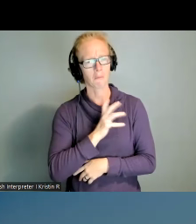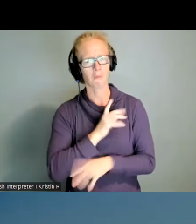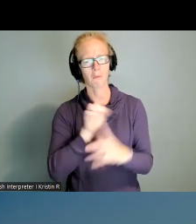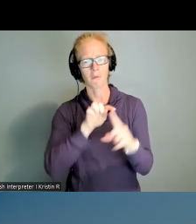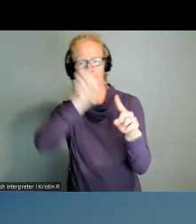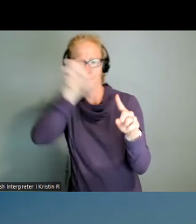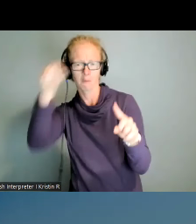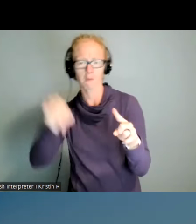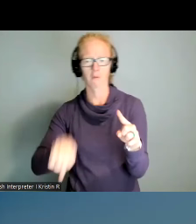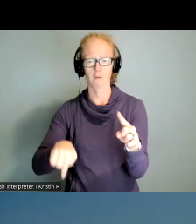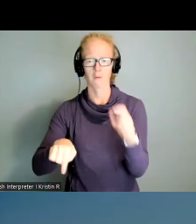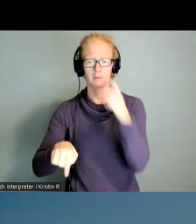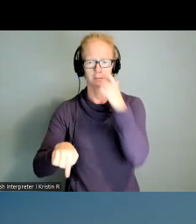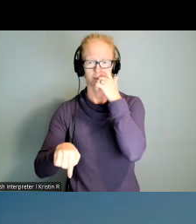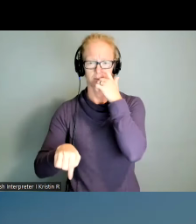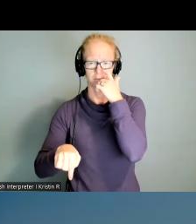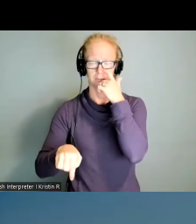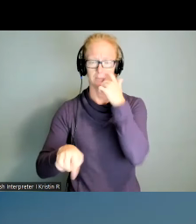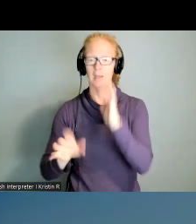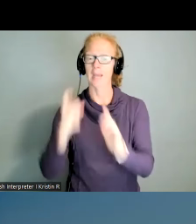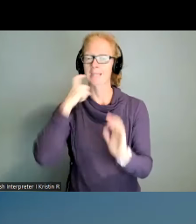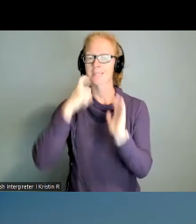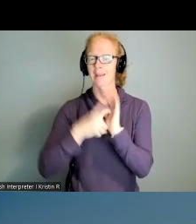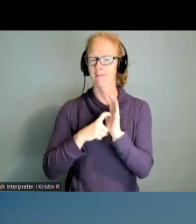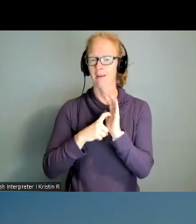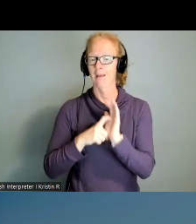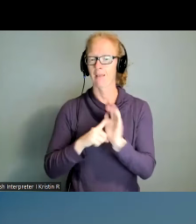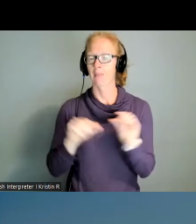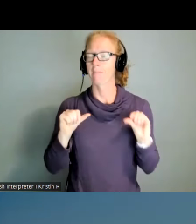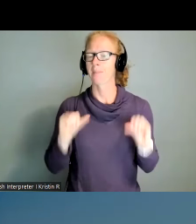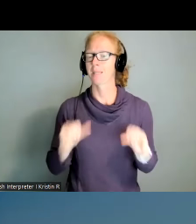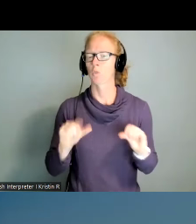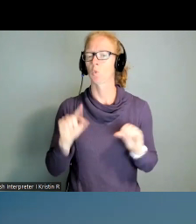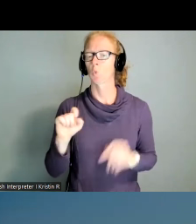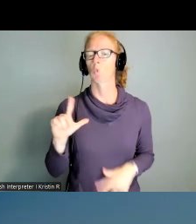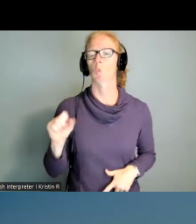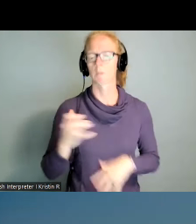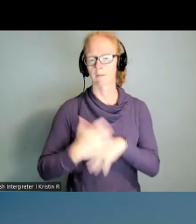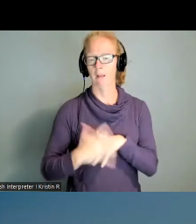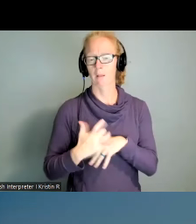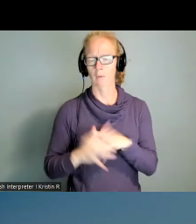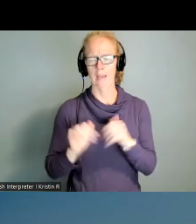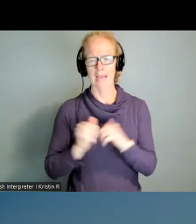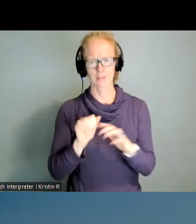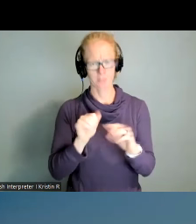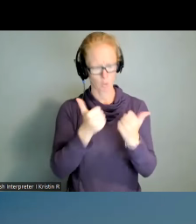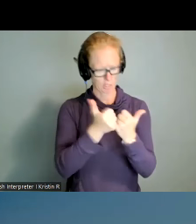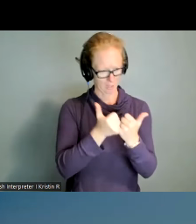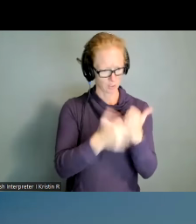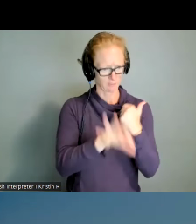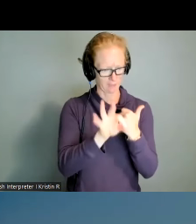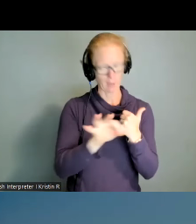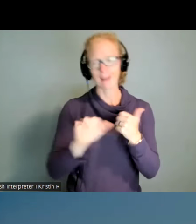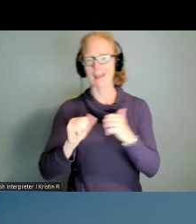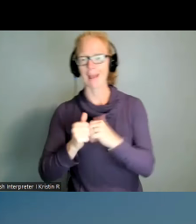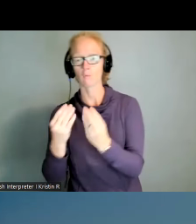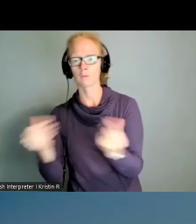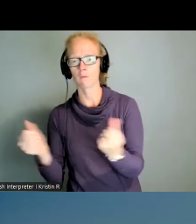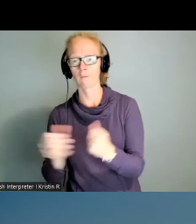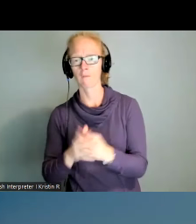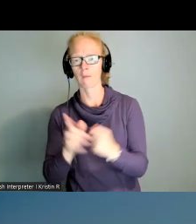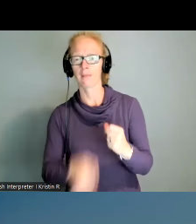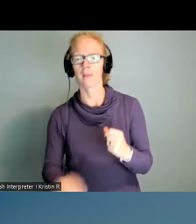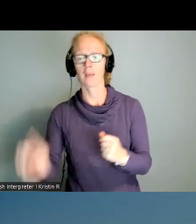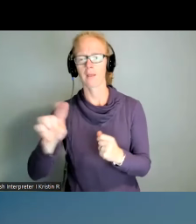to step 3 to identify the potential tools you can use to overcome that. And then finally, you bring it together in